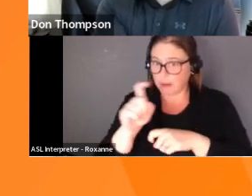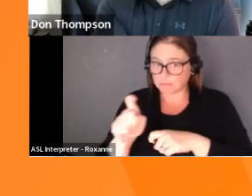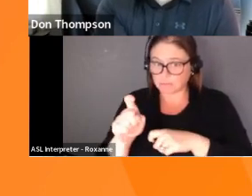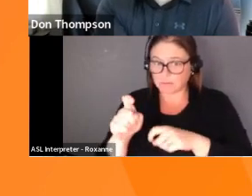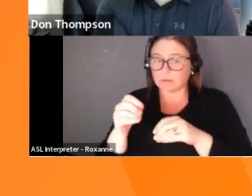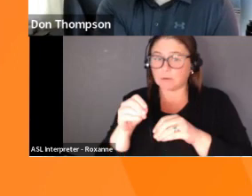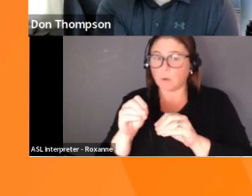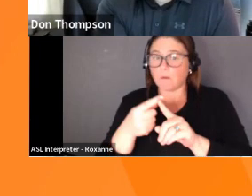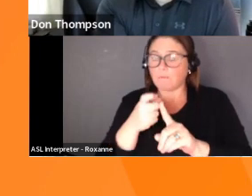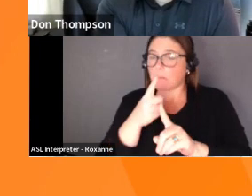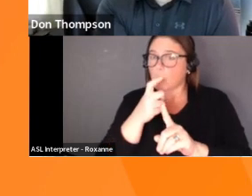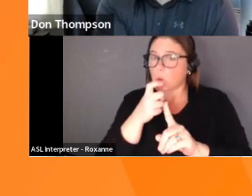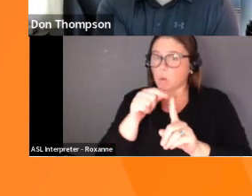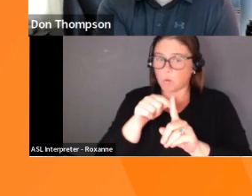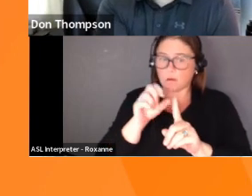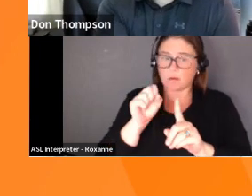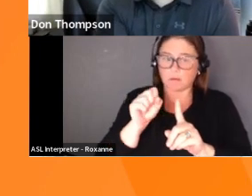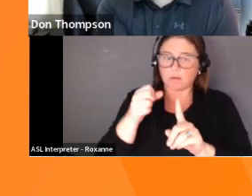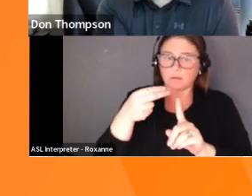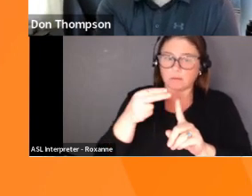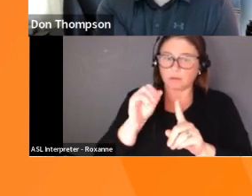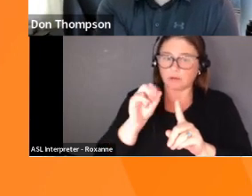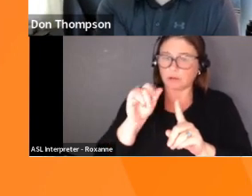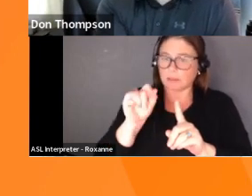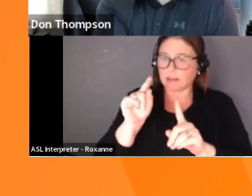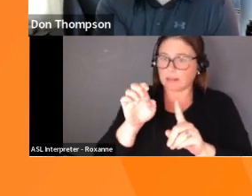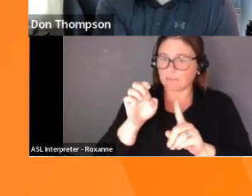Shiny Life. Okay, Shiny Life is the seller.